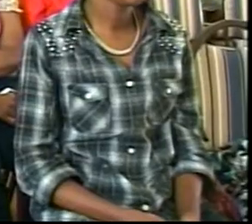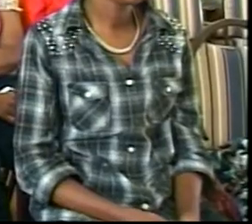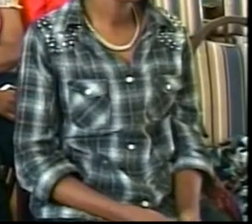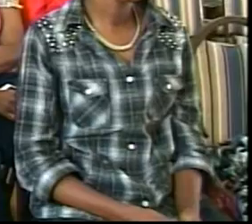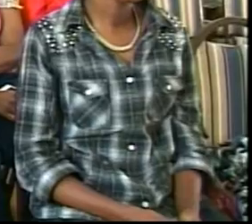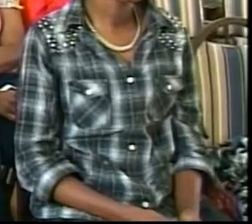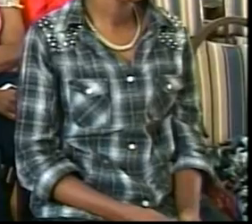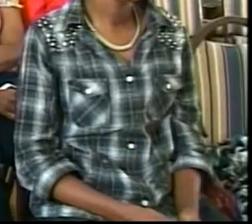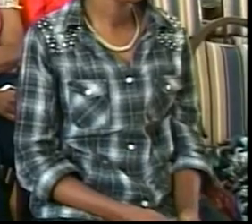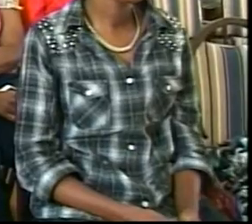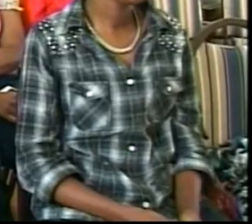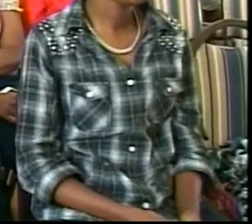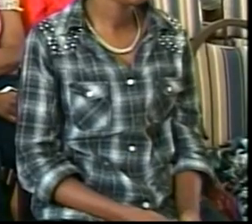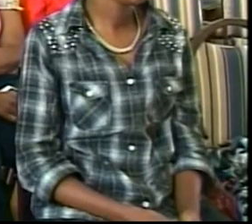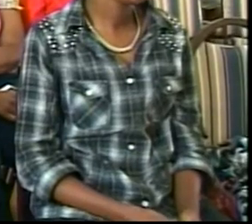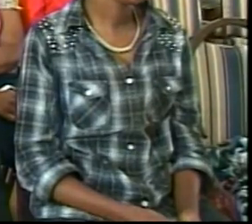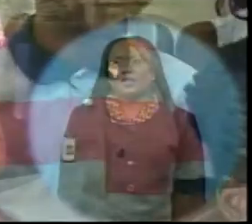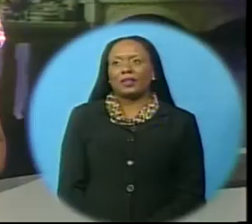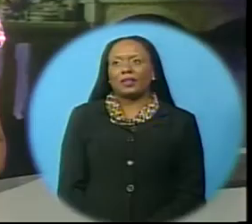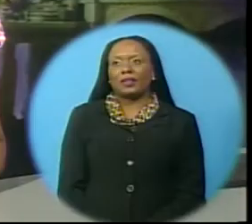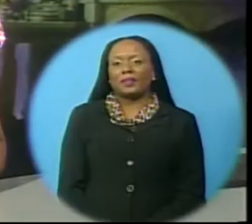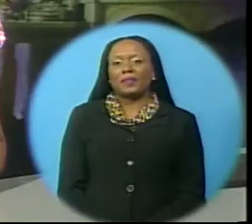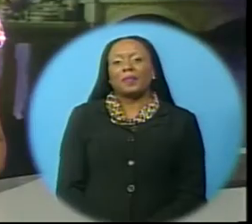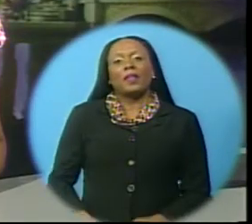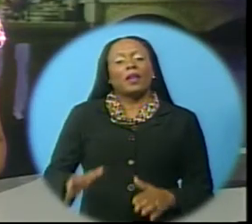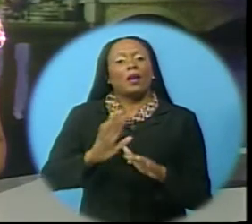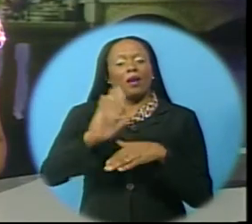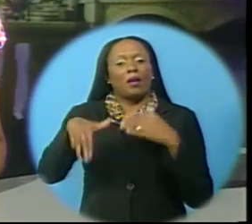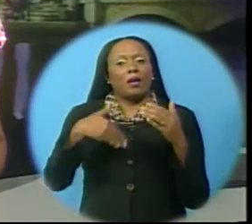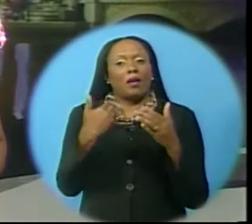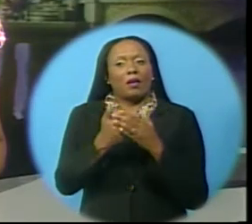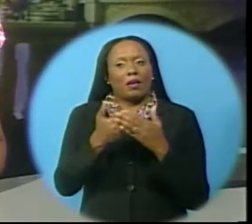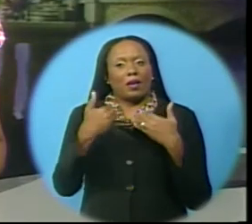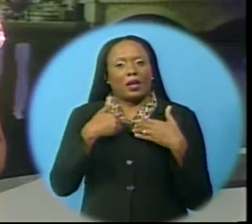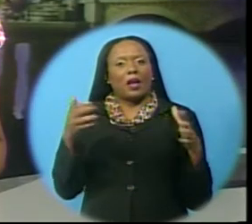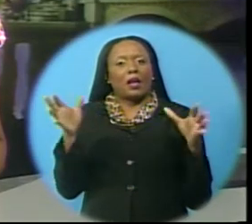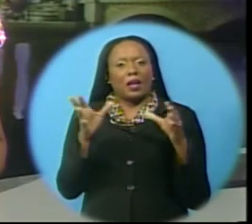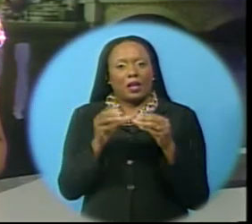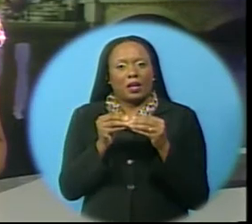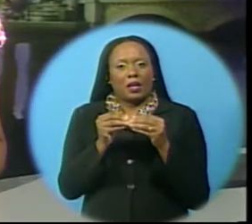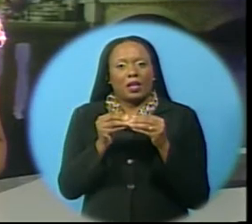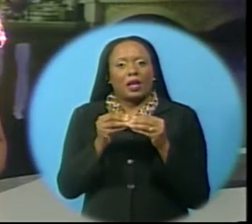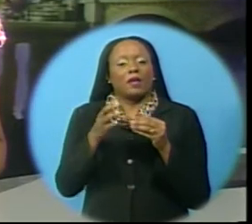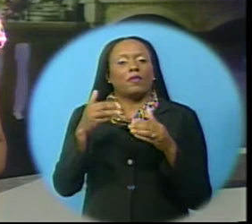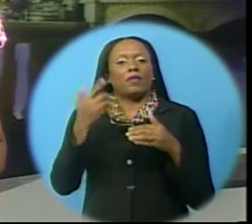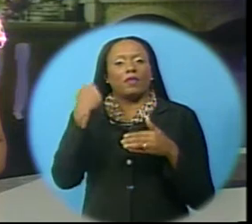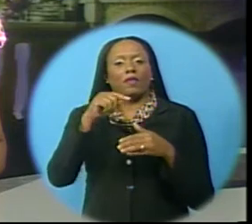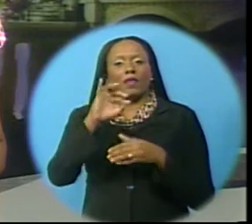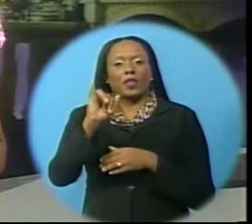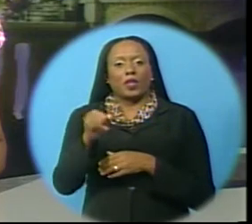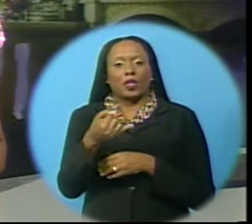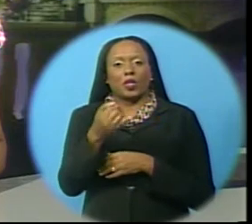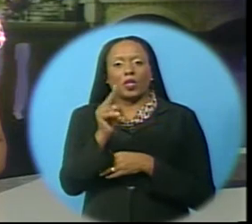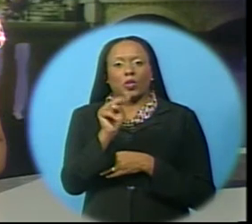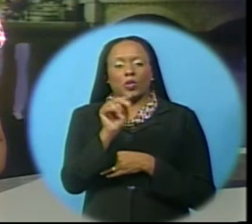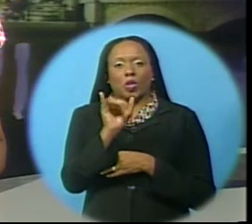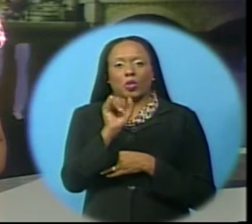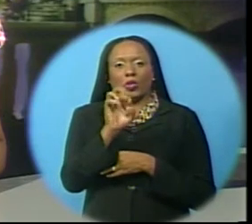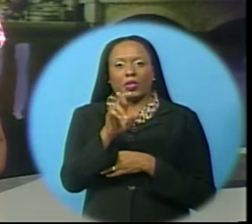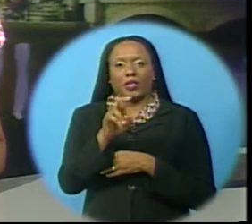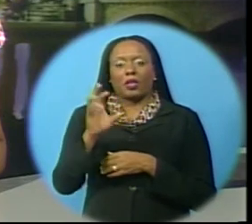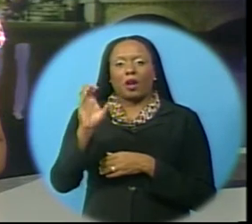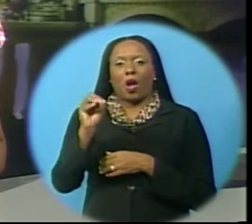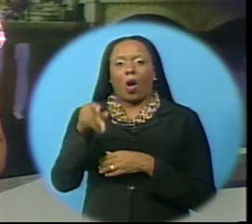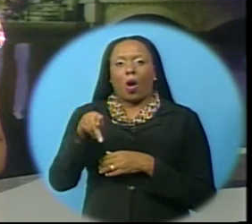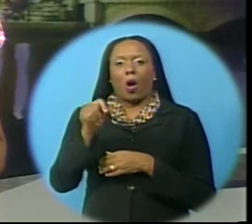are alphas and secondary schools clubs are called Junior Optimist or Octagon clubs. Optimist Kim Welch says that the environment is